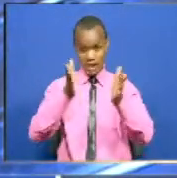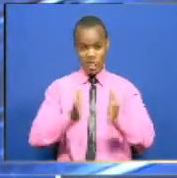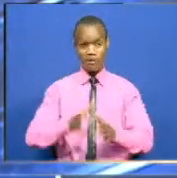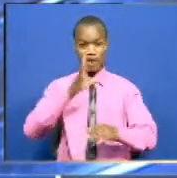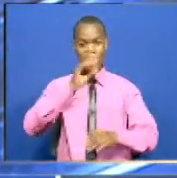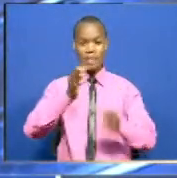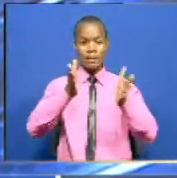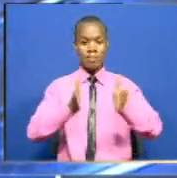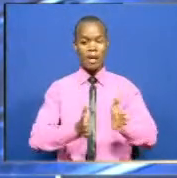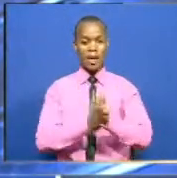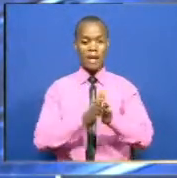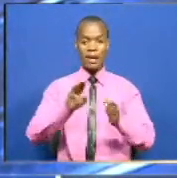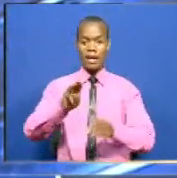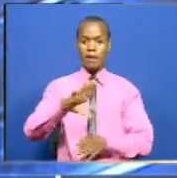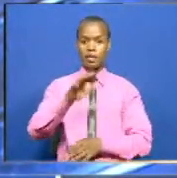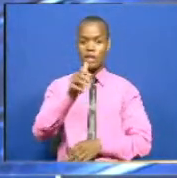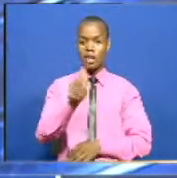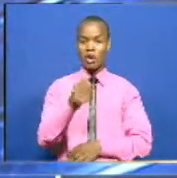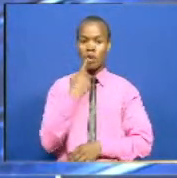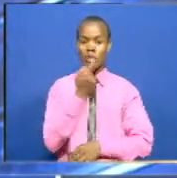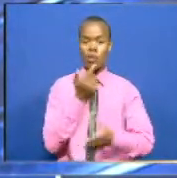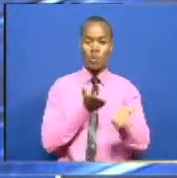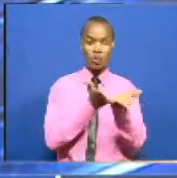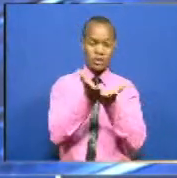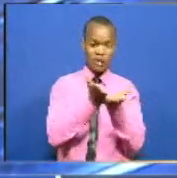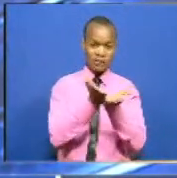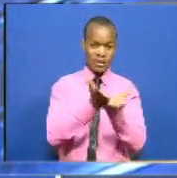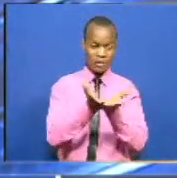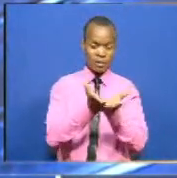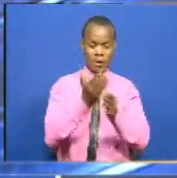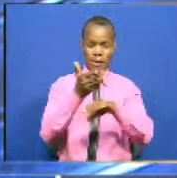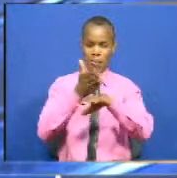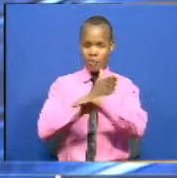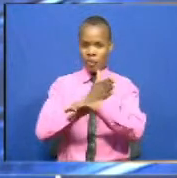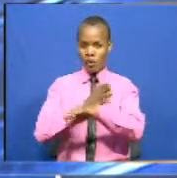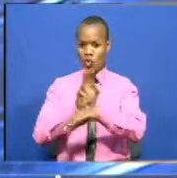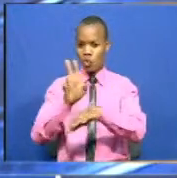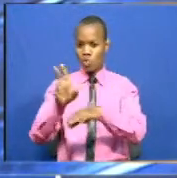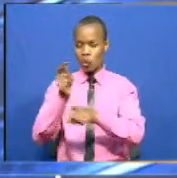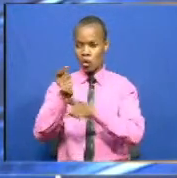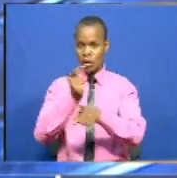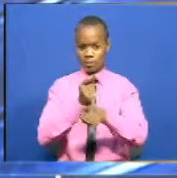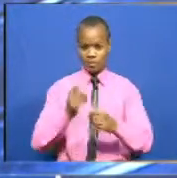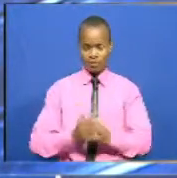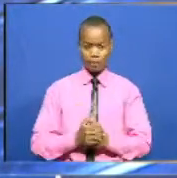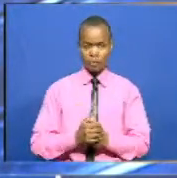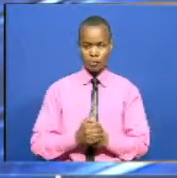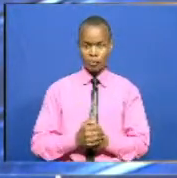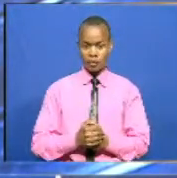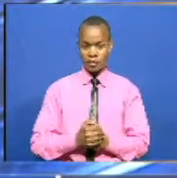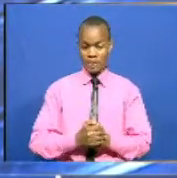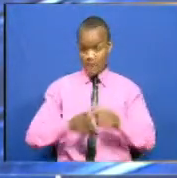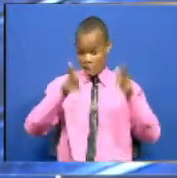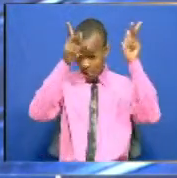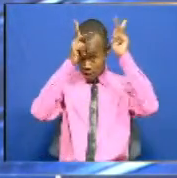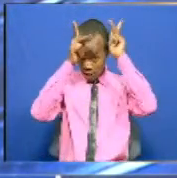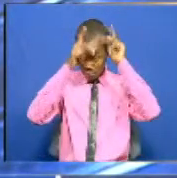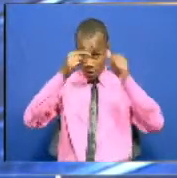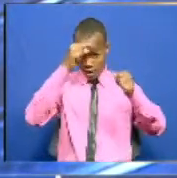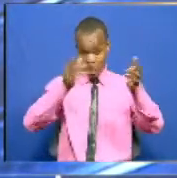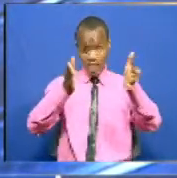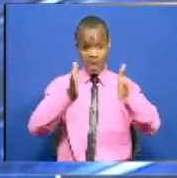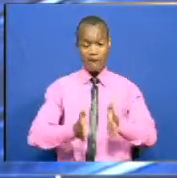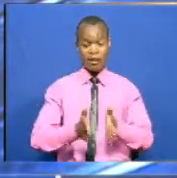of the County Assembly who have served for at least 2 terms. COG Chair Wycliffe Oparanya and Busia Governor Sospeter